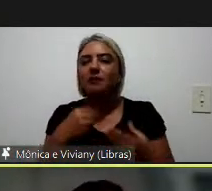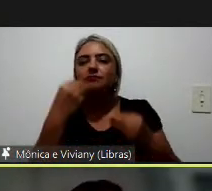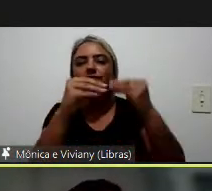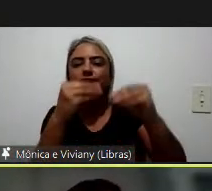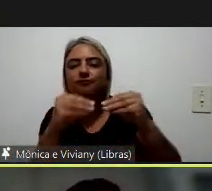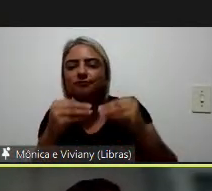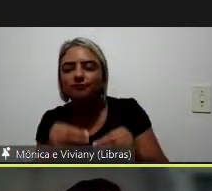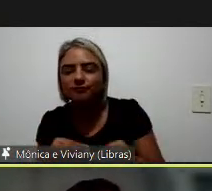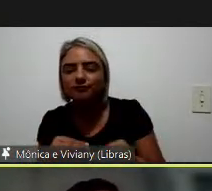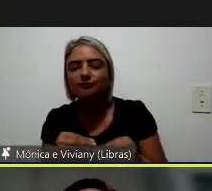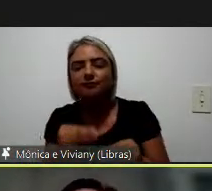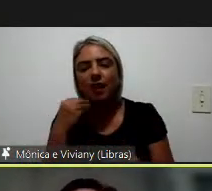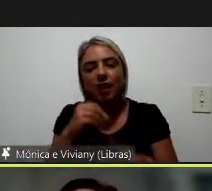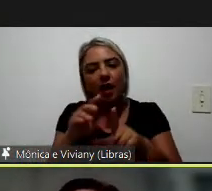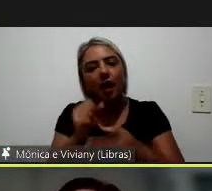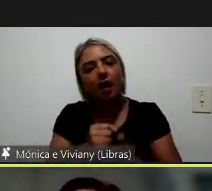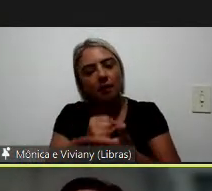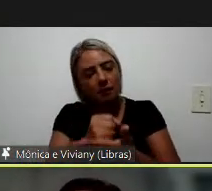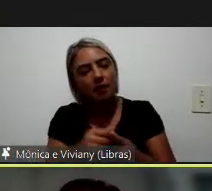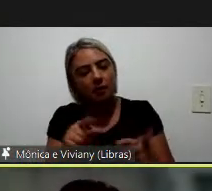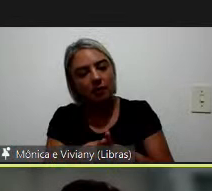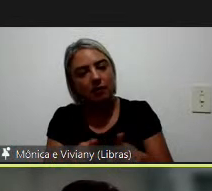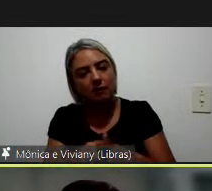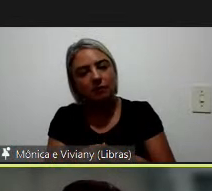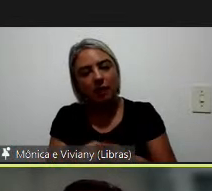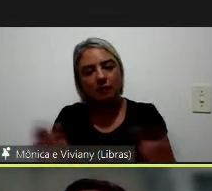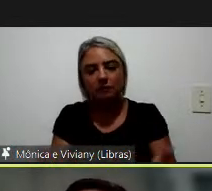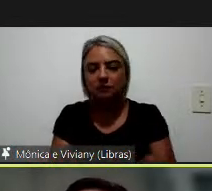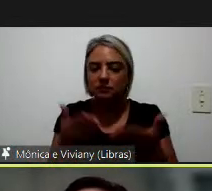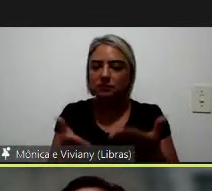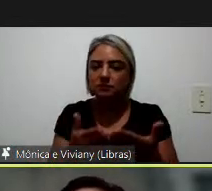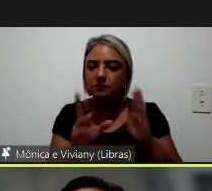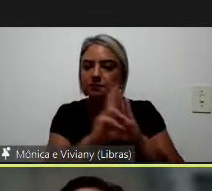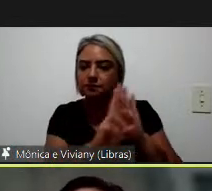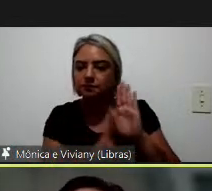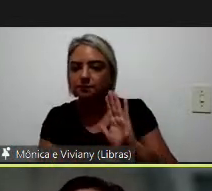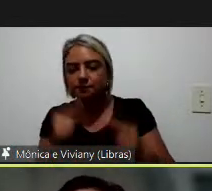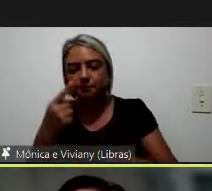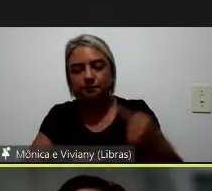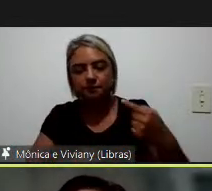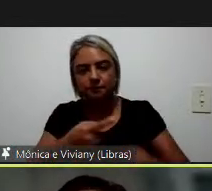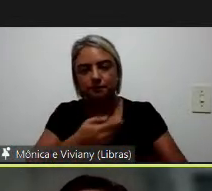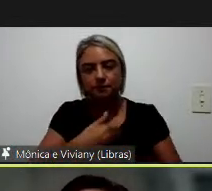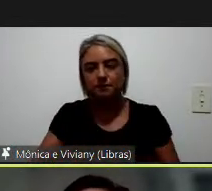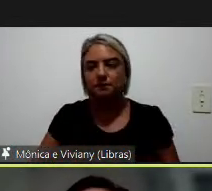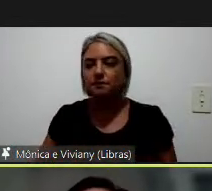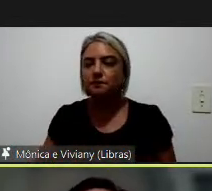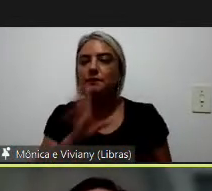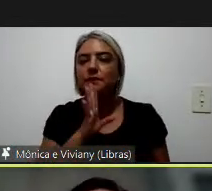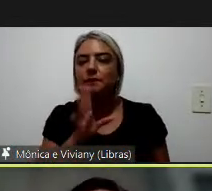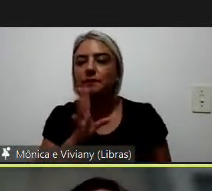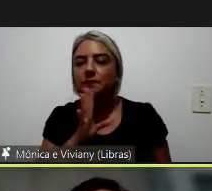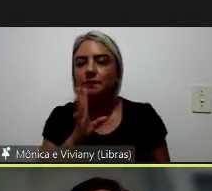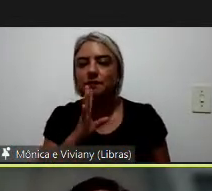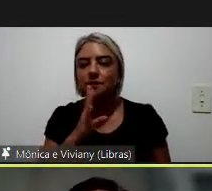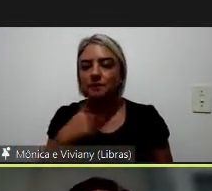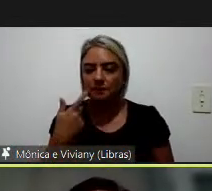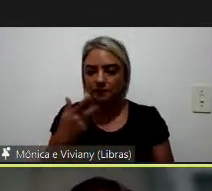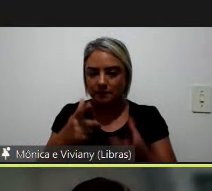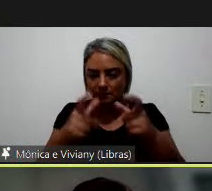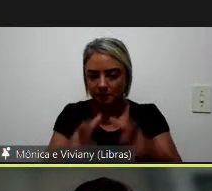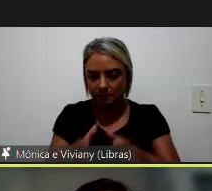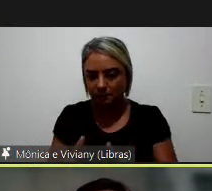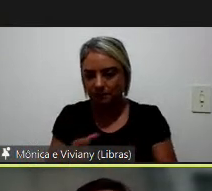or about our Congress and your experience, so you can contribute to implement the